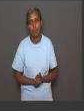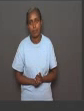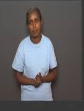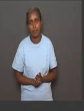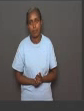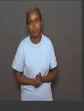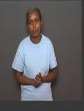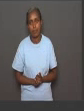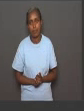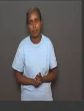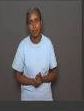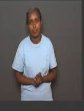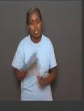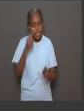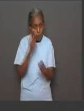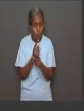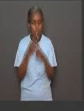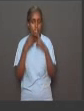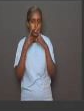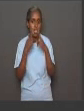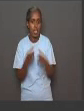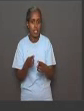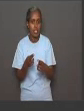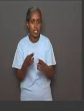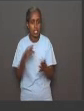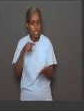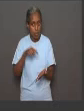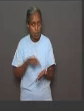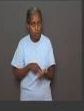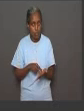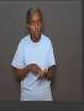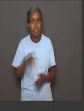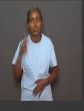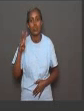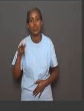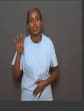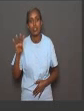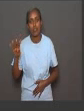The correct answer is the point at